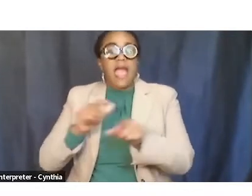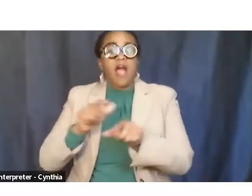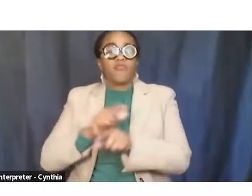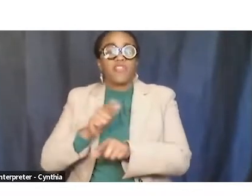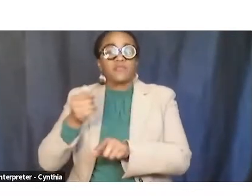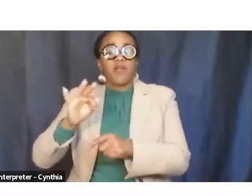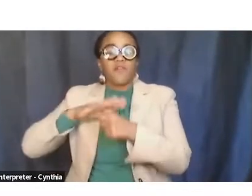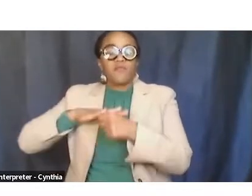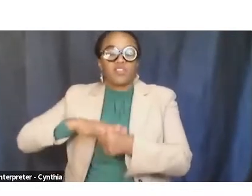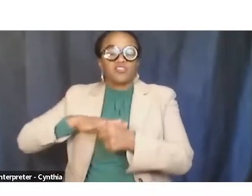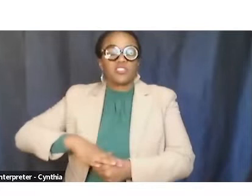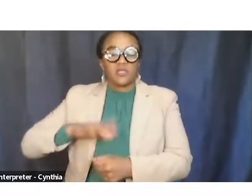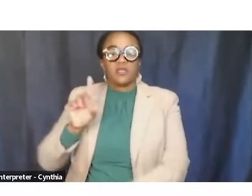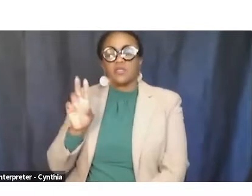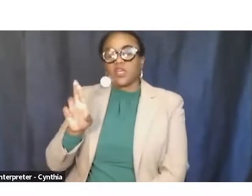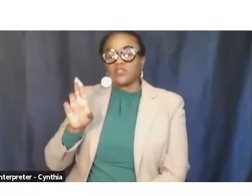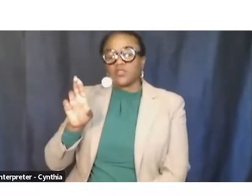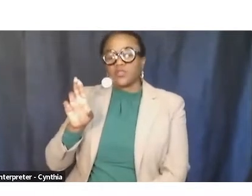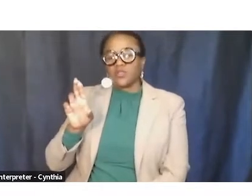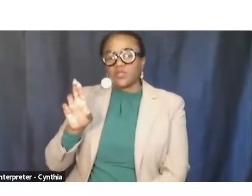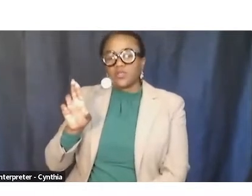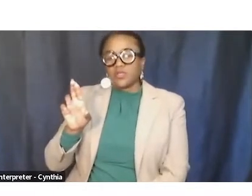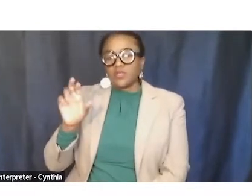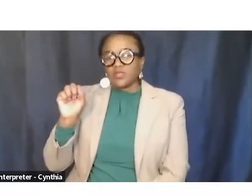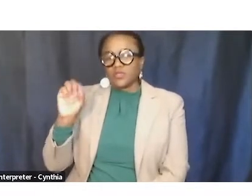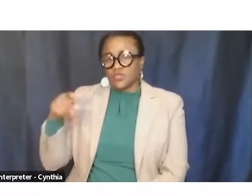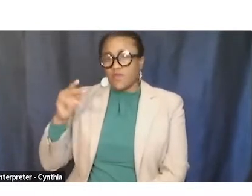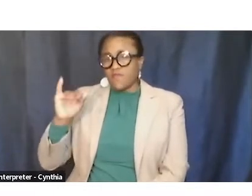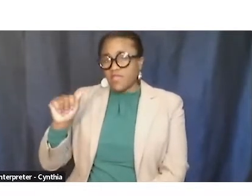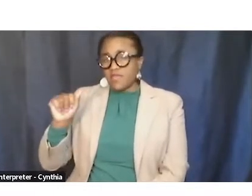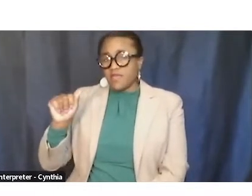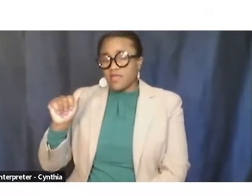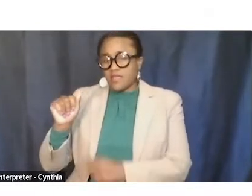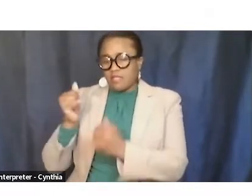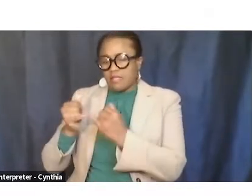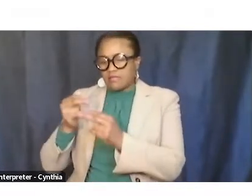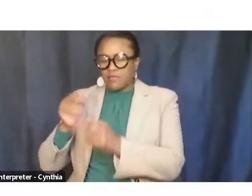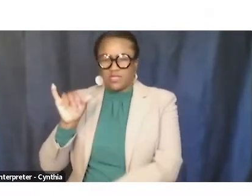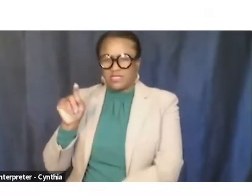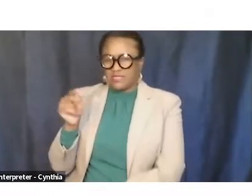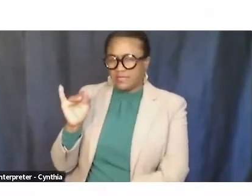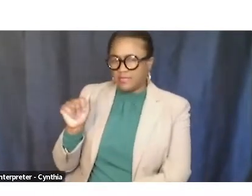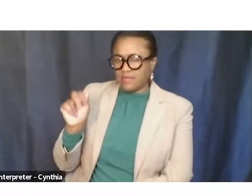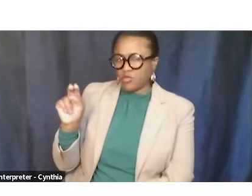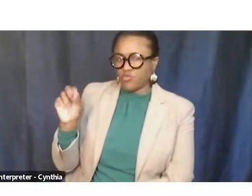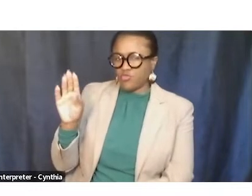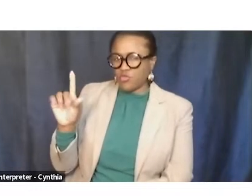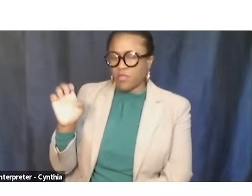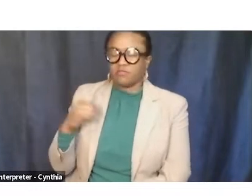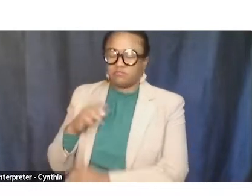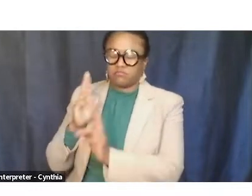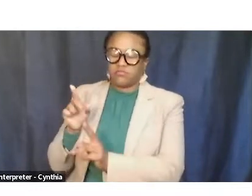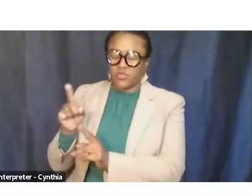Oppression by Dr. Sophia Umoja Noble, who I honor so deeply for the work that she has